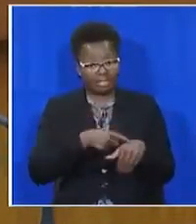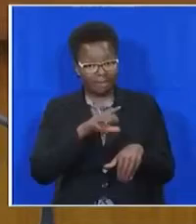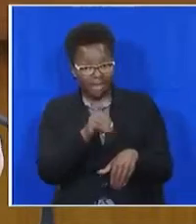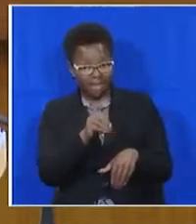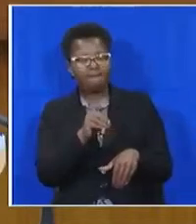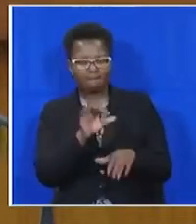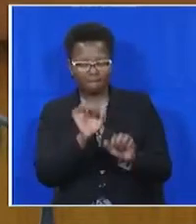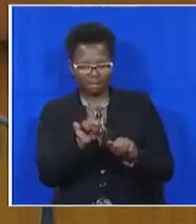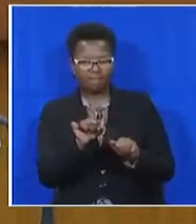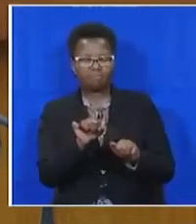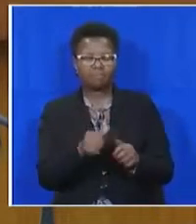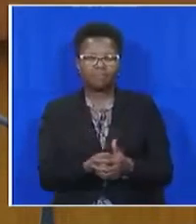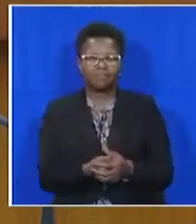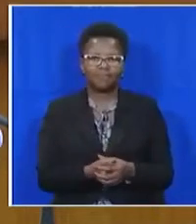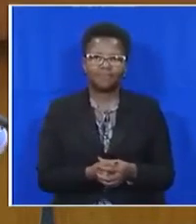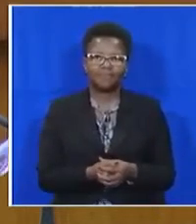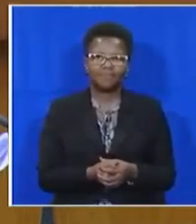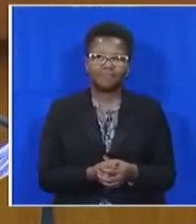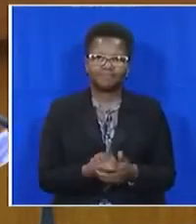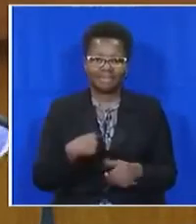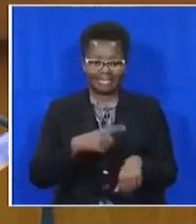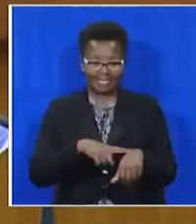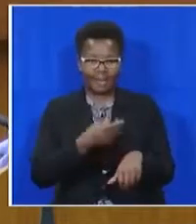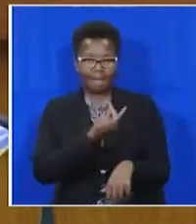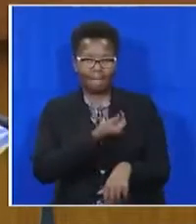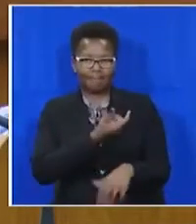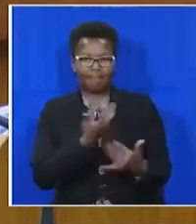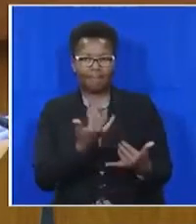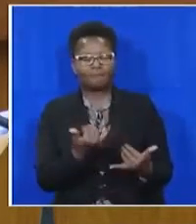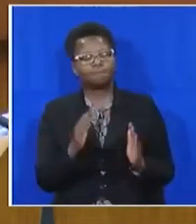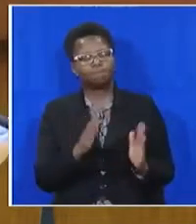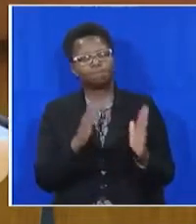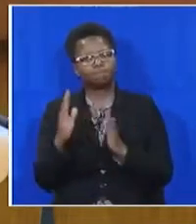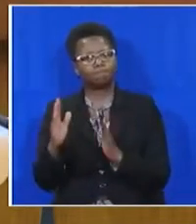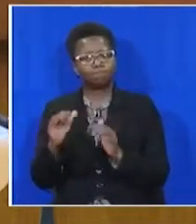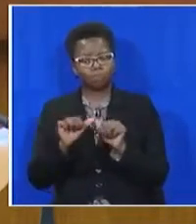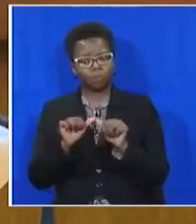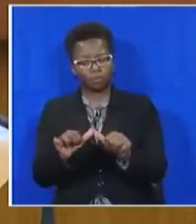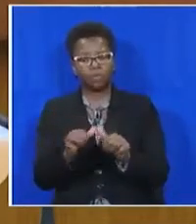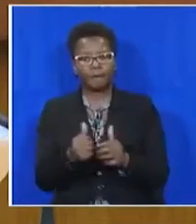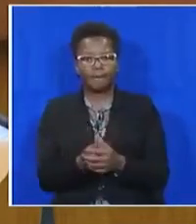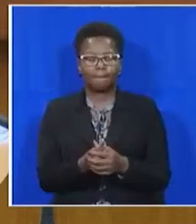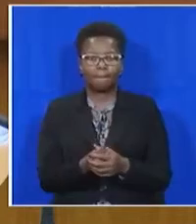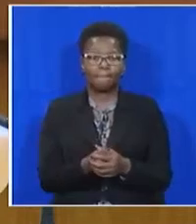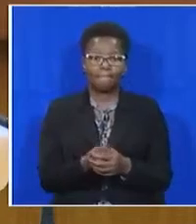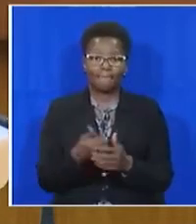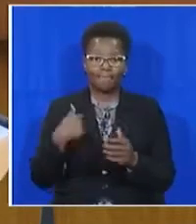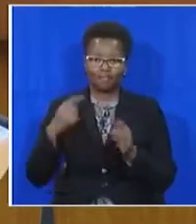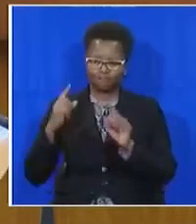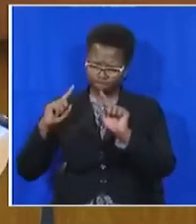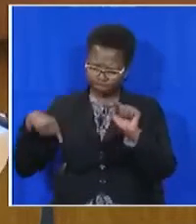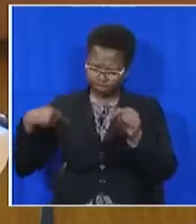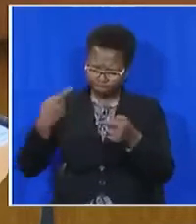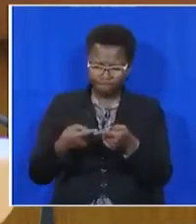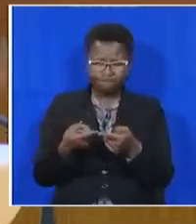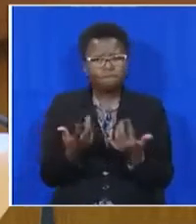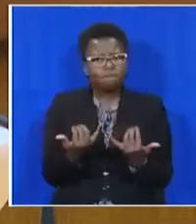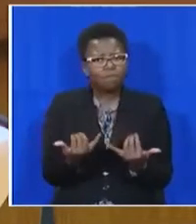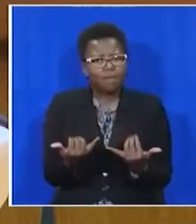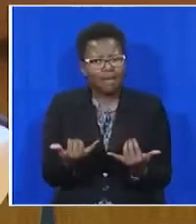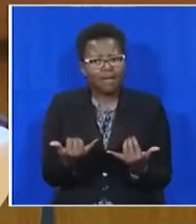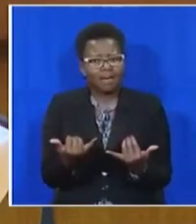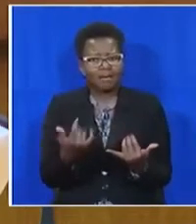If I Member. have time Yes. already, my Continue. House Chair, thank you. To this end, ours being